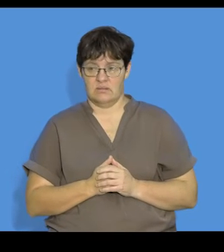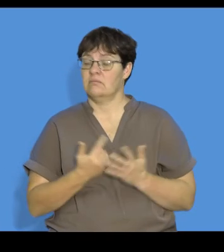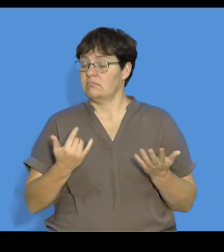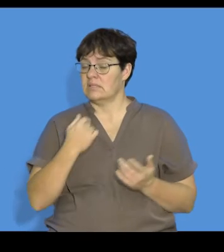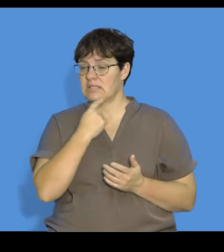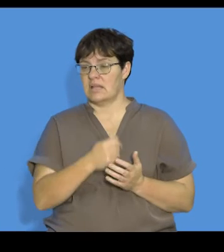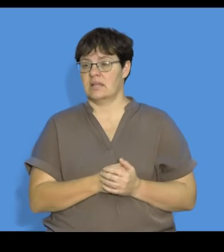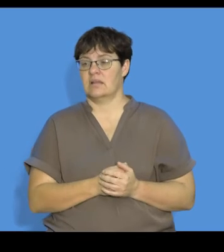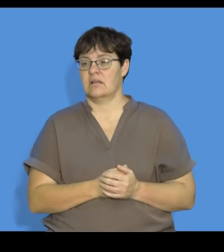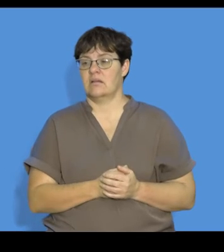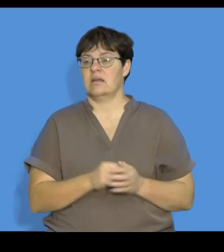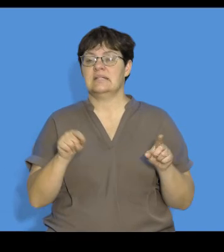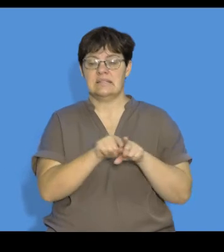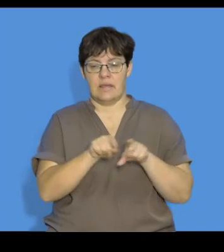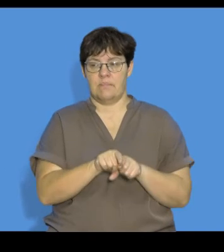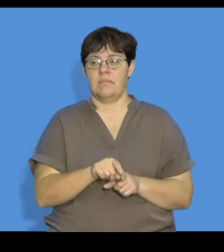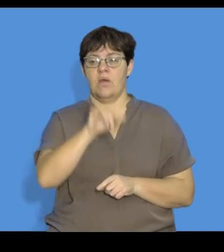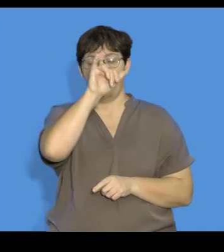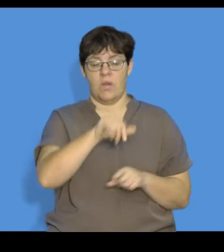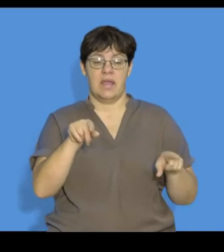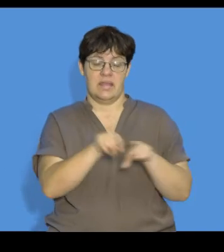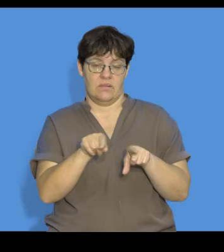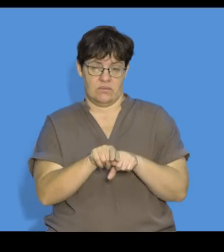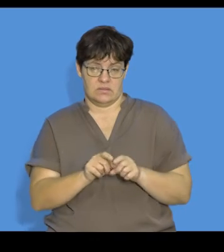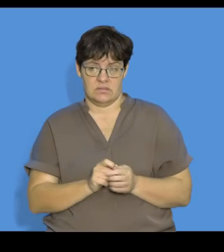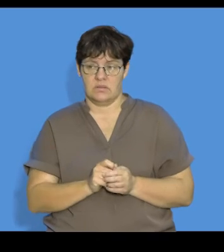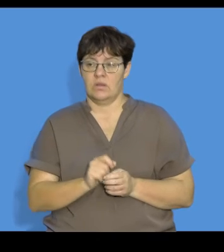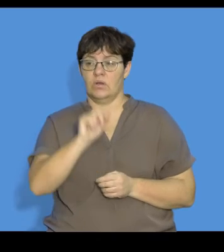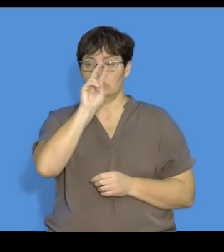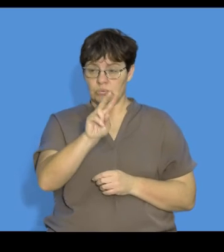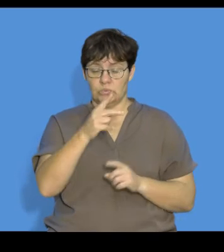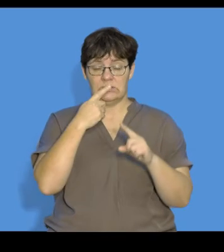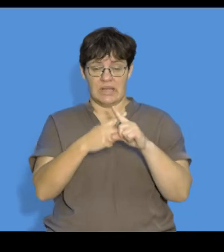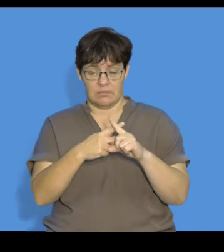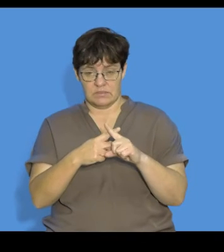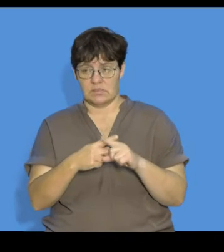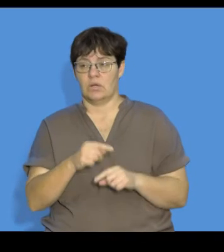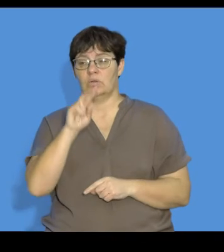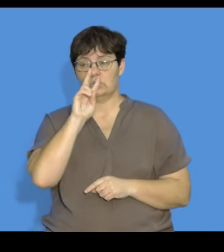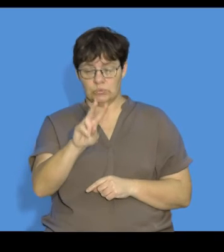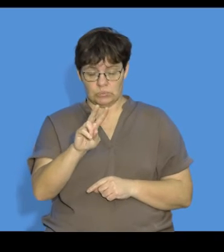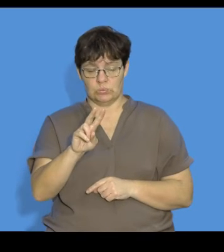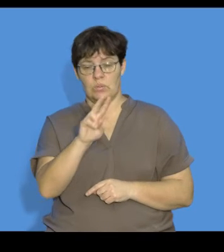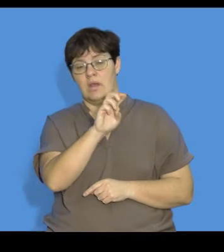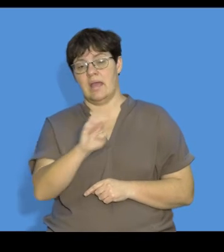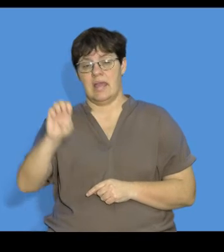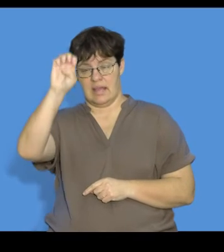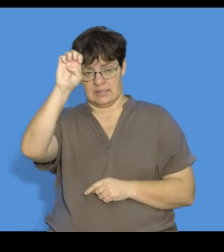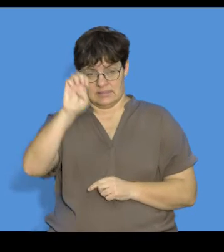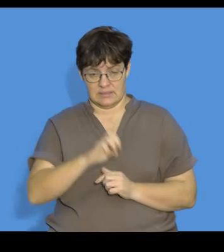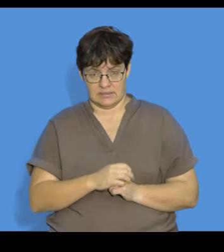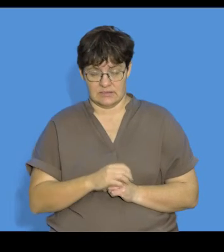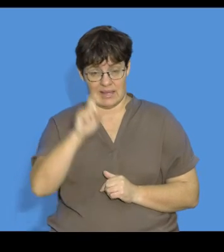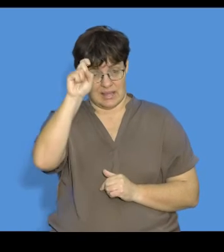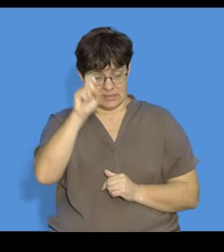then say this is the same as y is equals to 2 multiplied by 2 to the exponent of